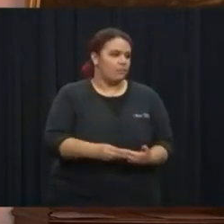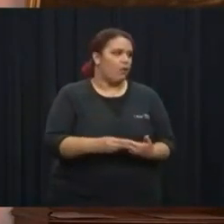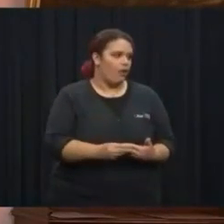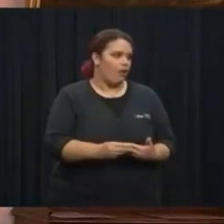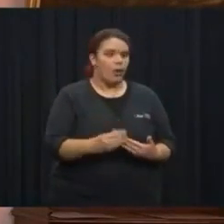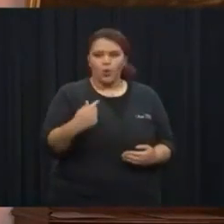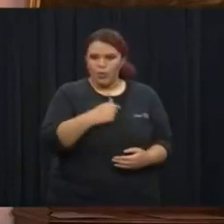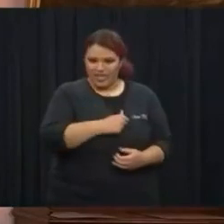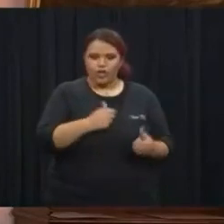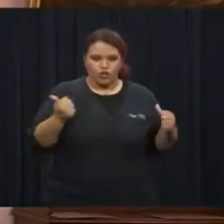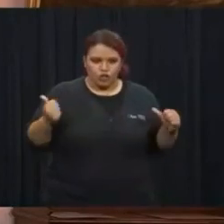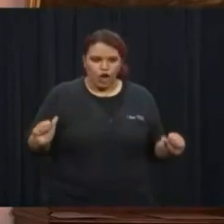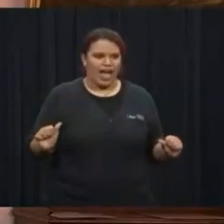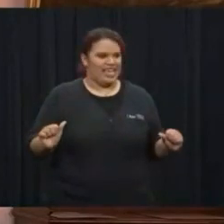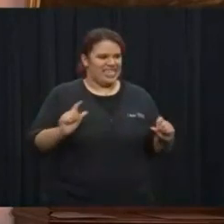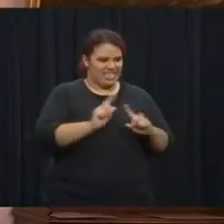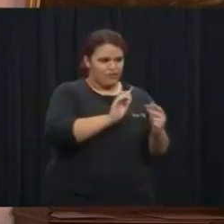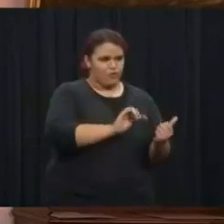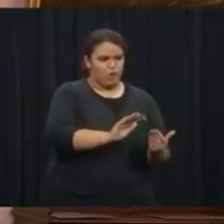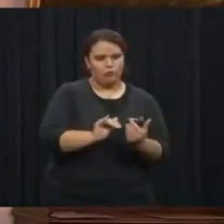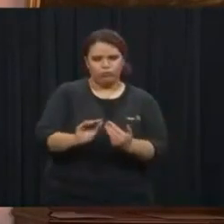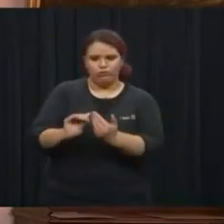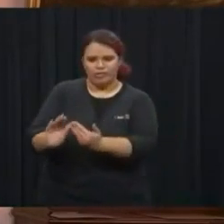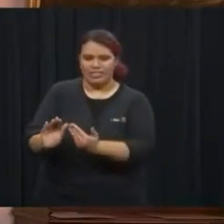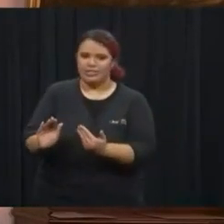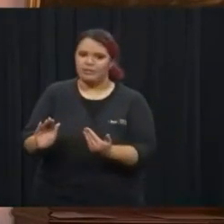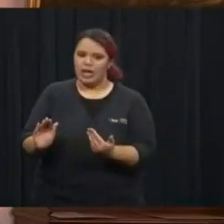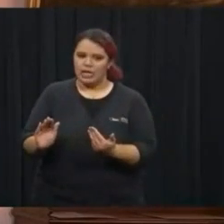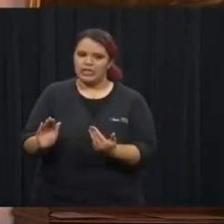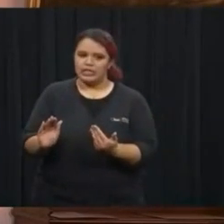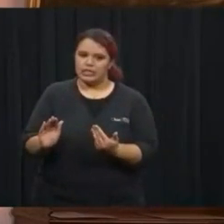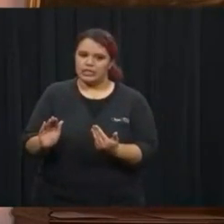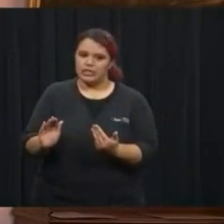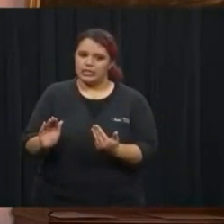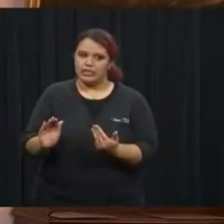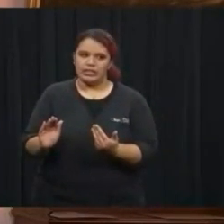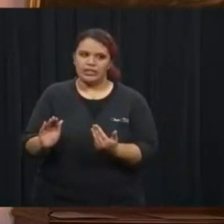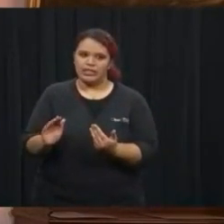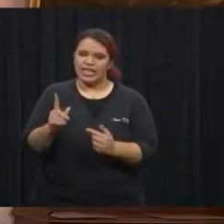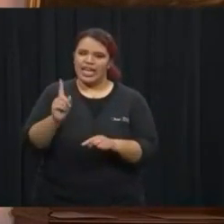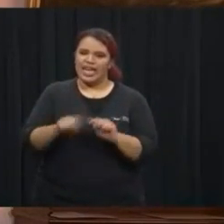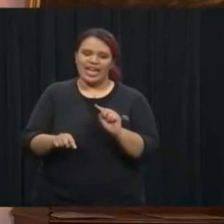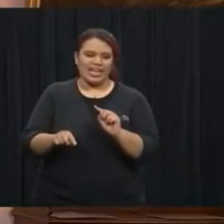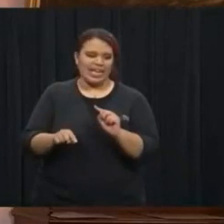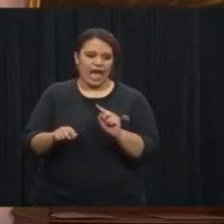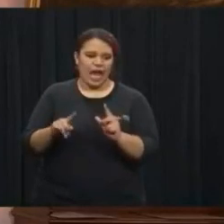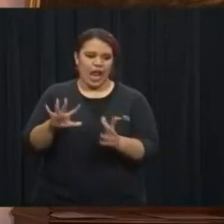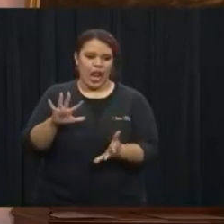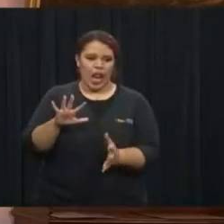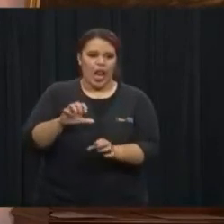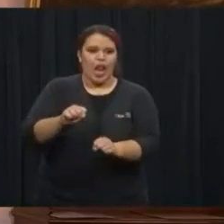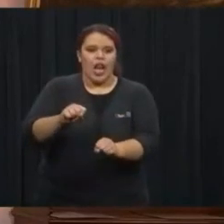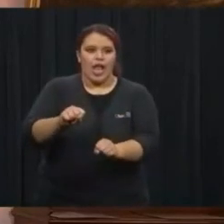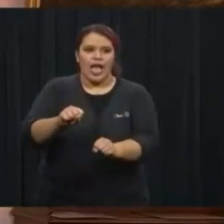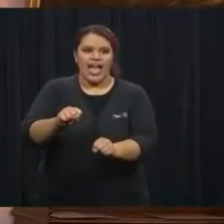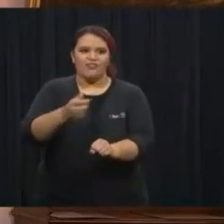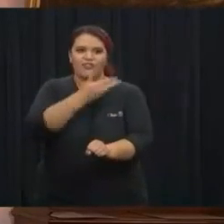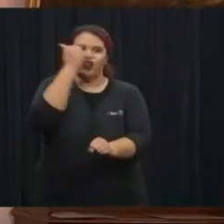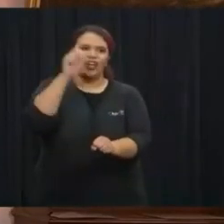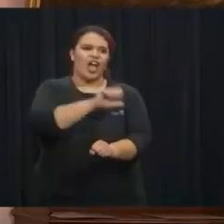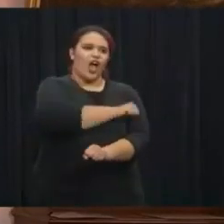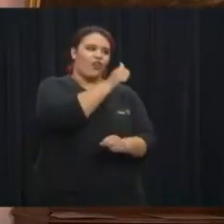elsewhere, I believe France. But it's important to know that this drug is very, very vital to people